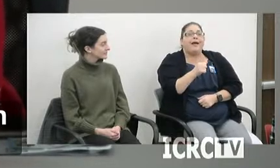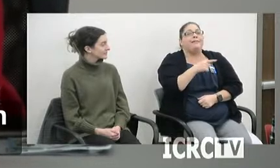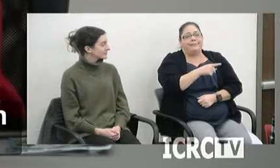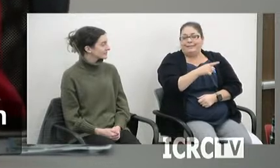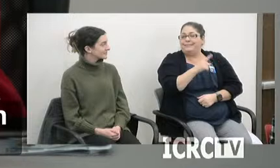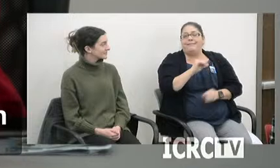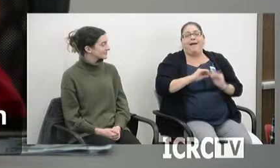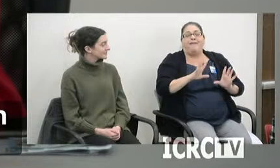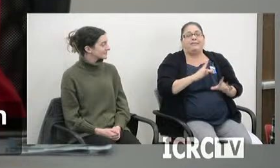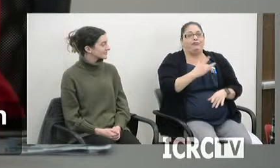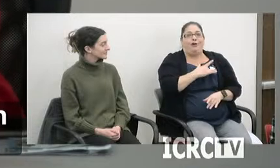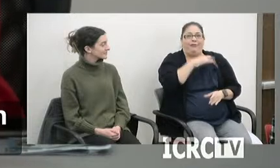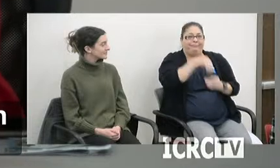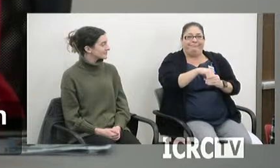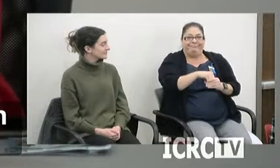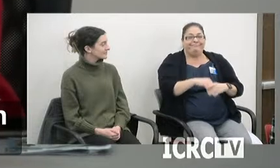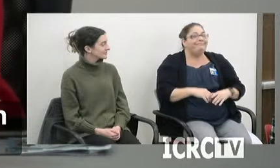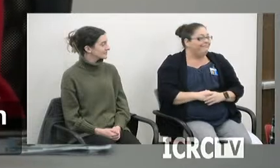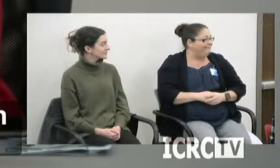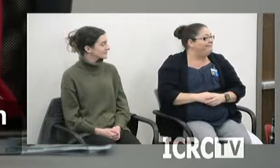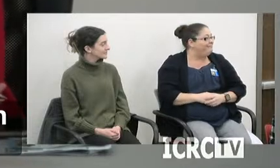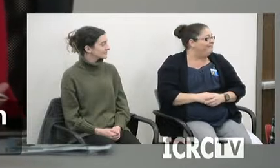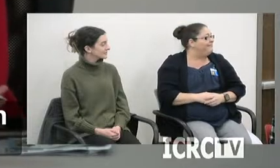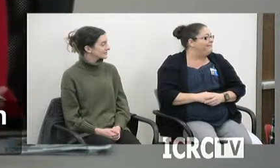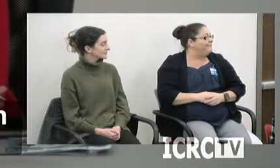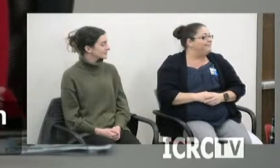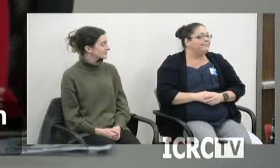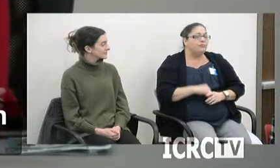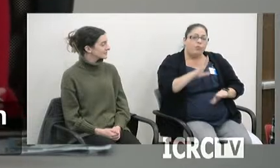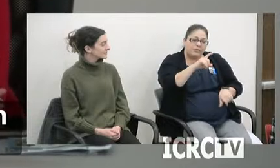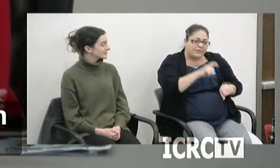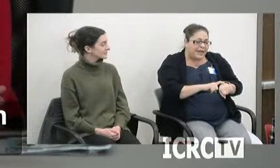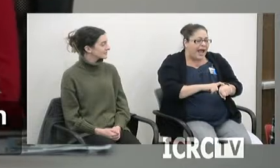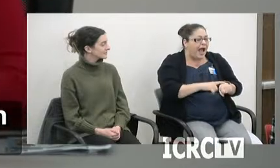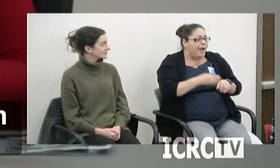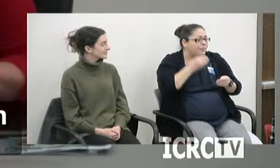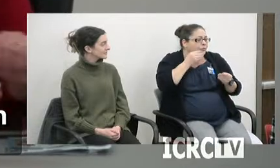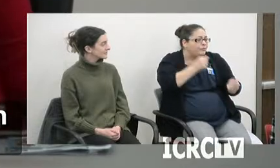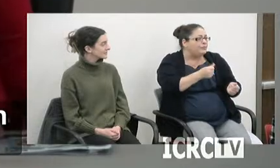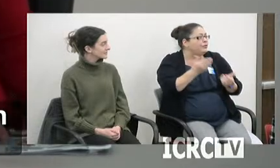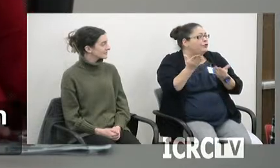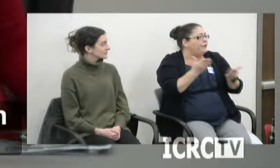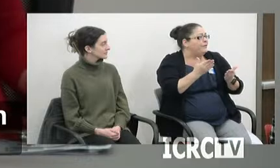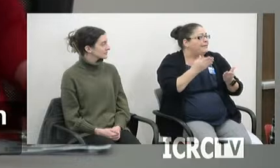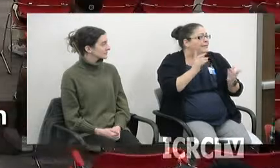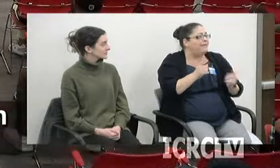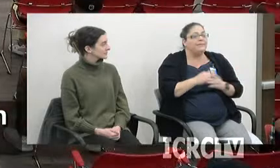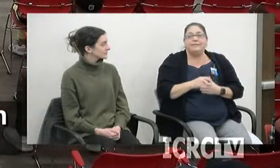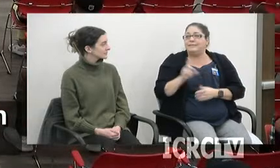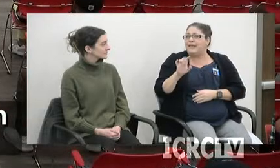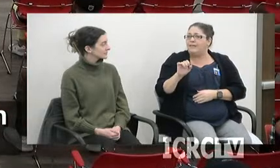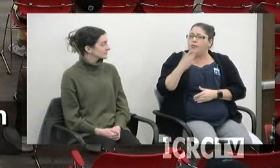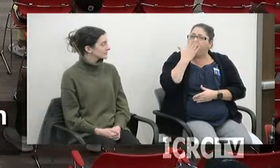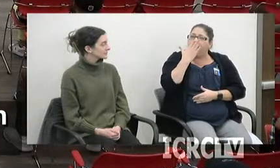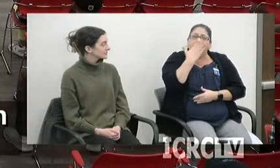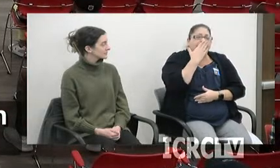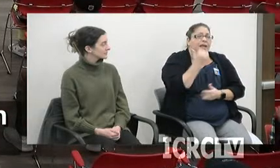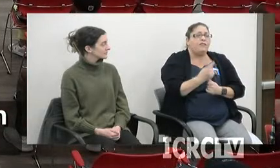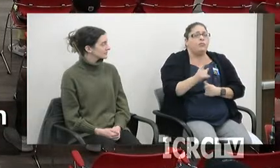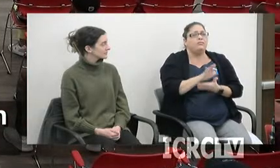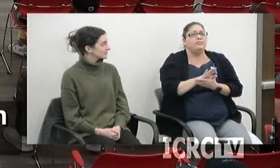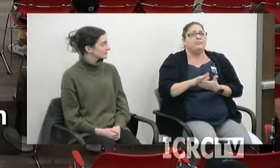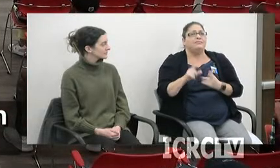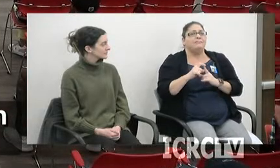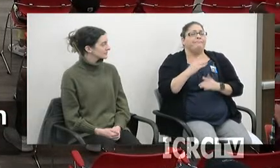dedicated, and we really appreciate all the time and service you've given to the district. Well, thanks to everybody for their kind words.